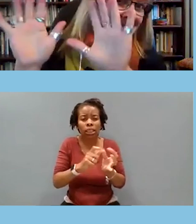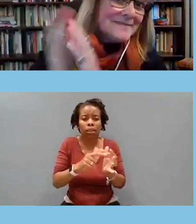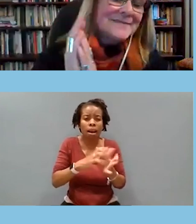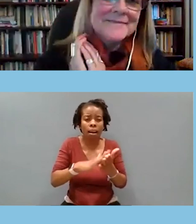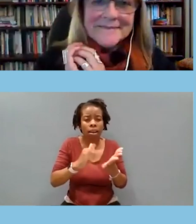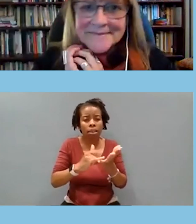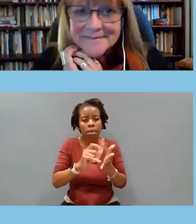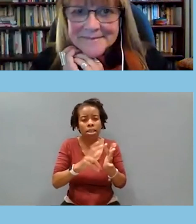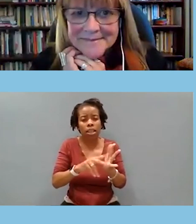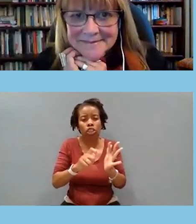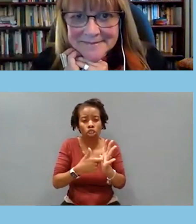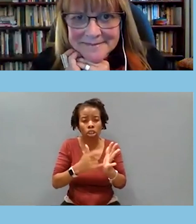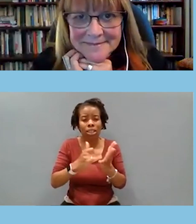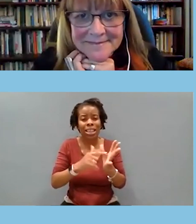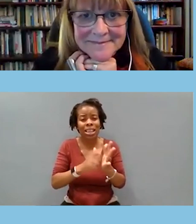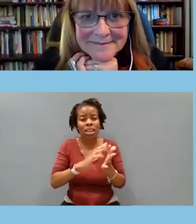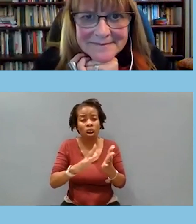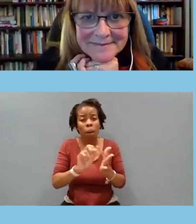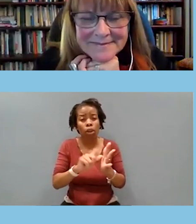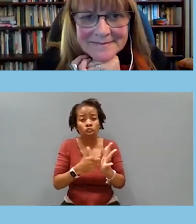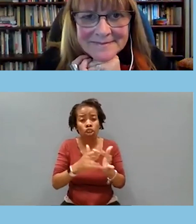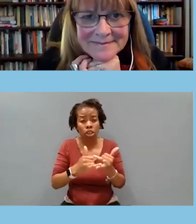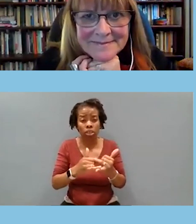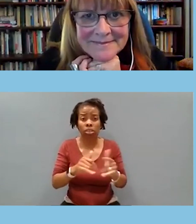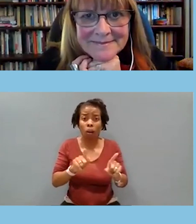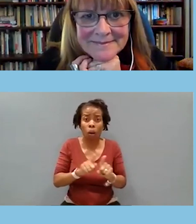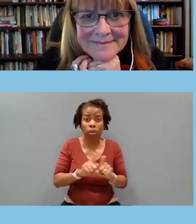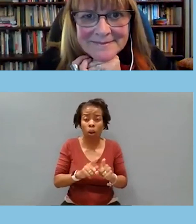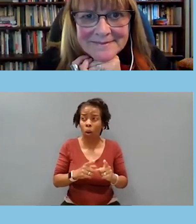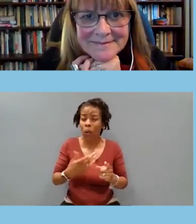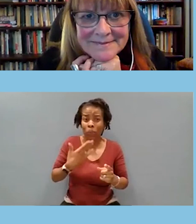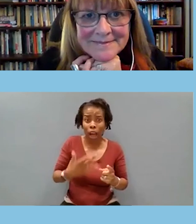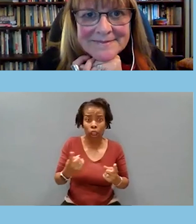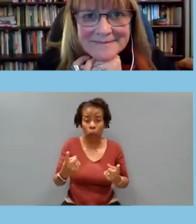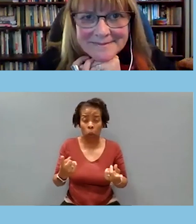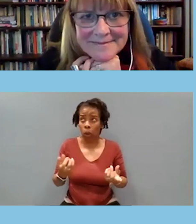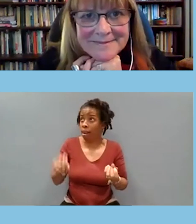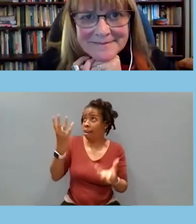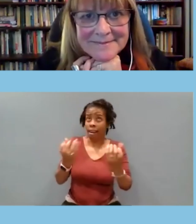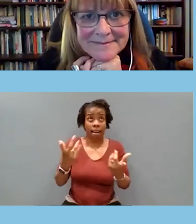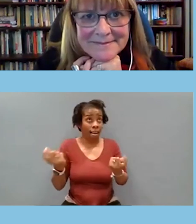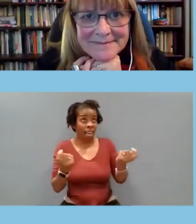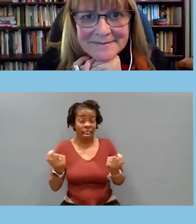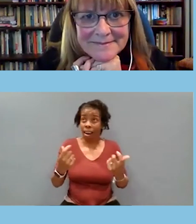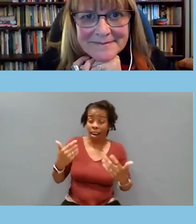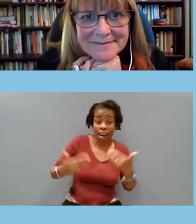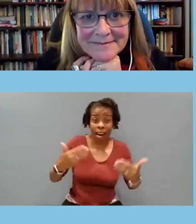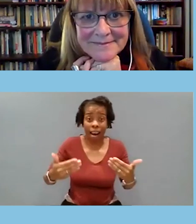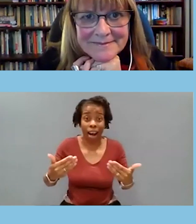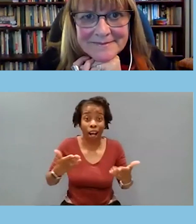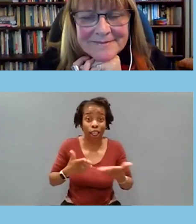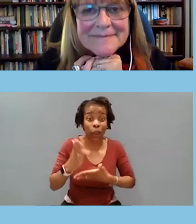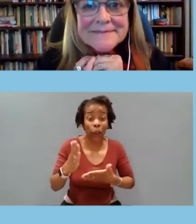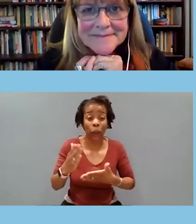Sarah Perks, particularly for handling the contingency and the sort of reality of an ill colleague at the last